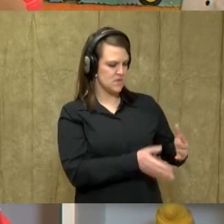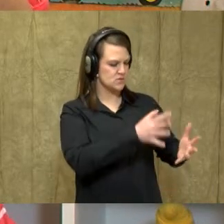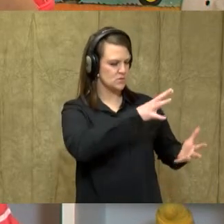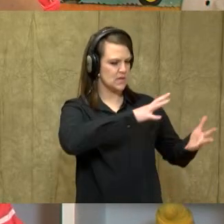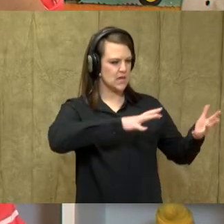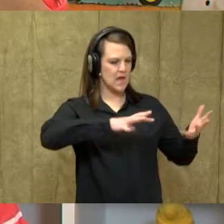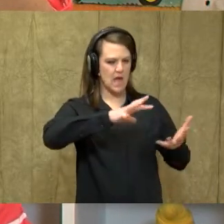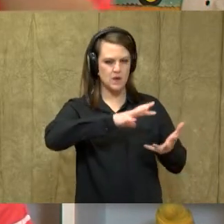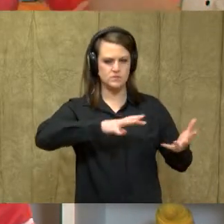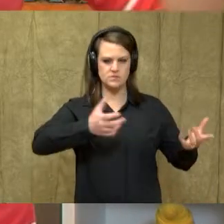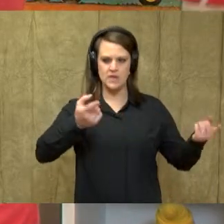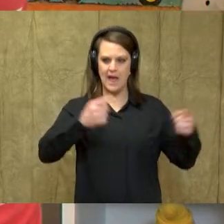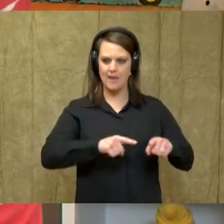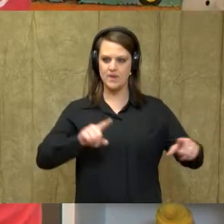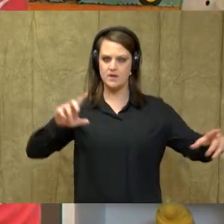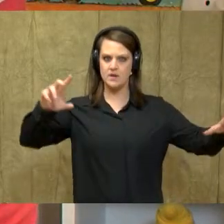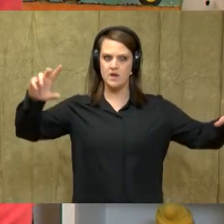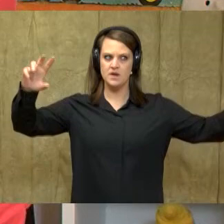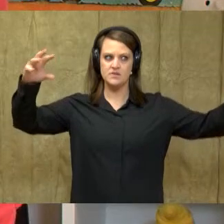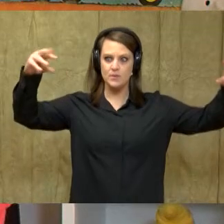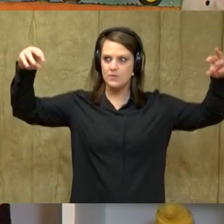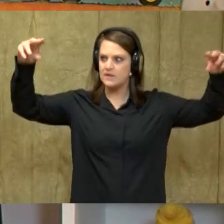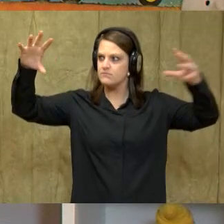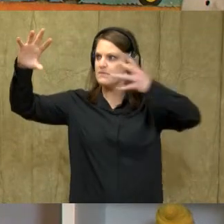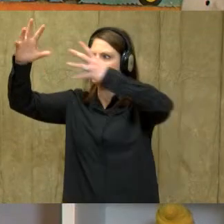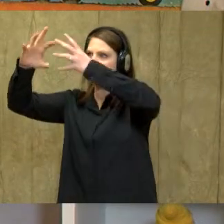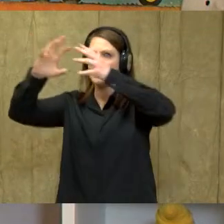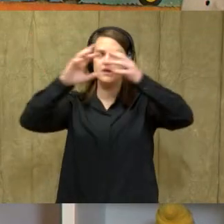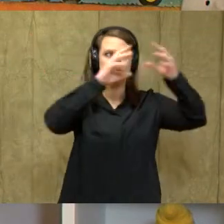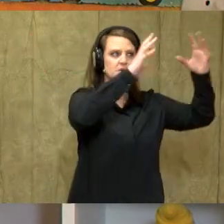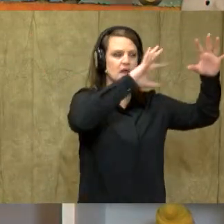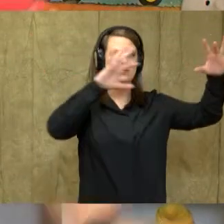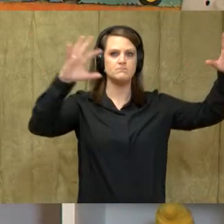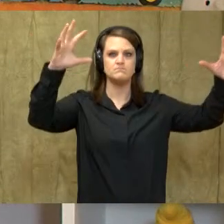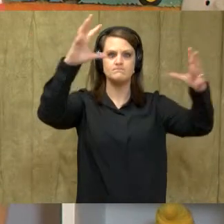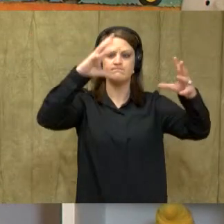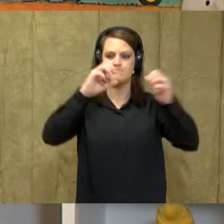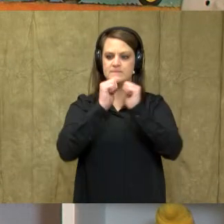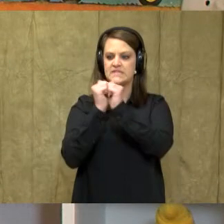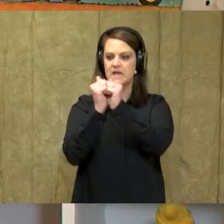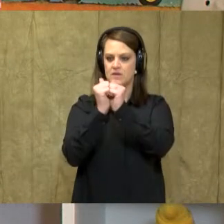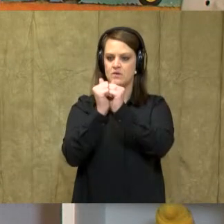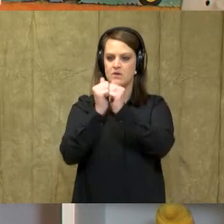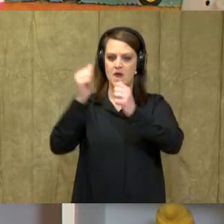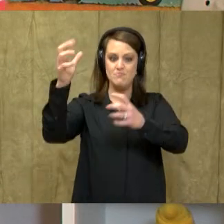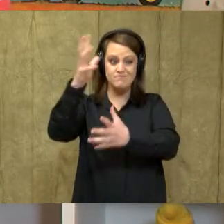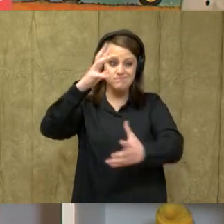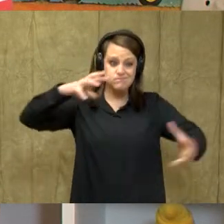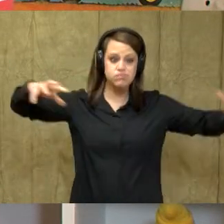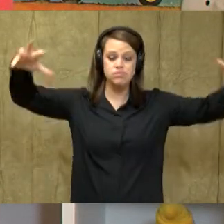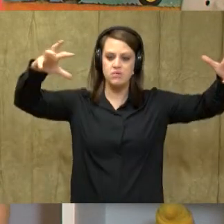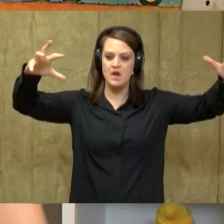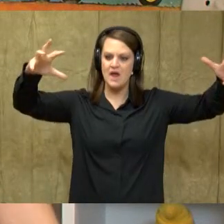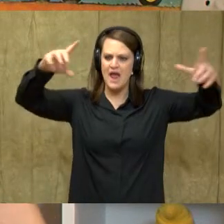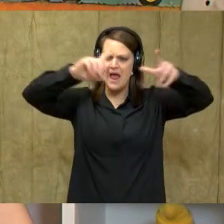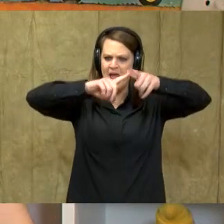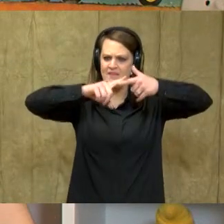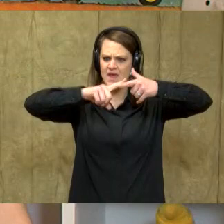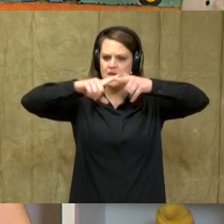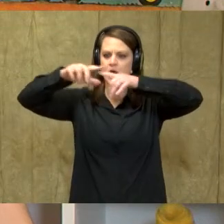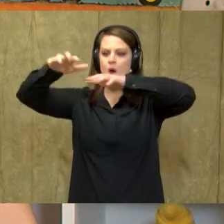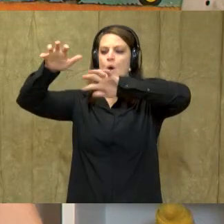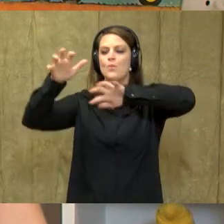together and they made one giant cloud, right? They did. And then what happened? And then they rained. It